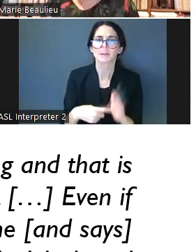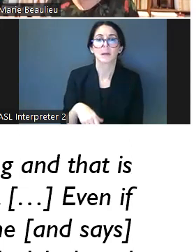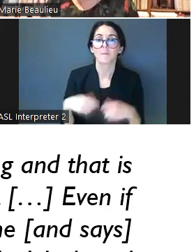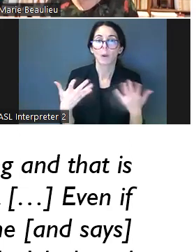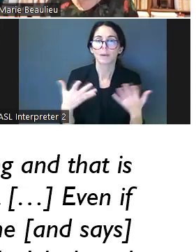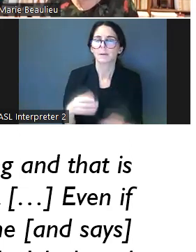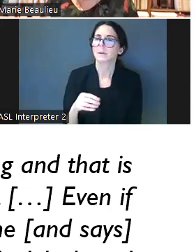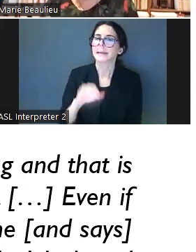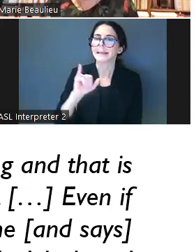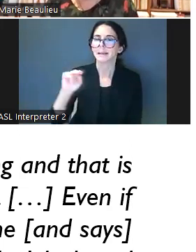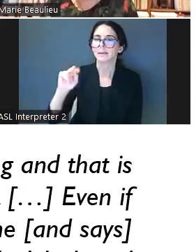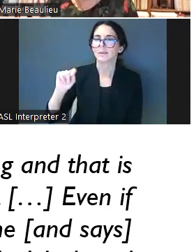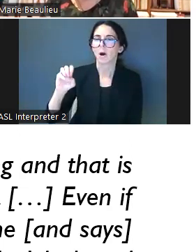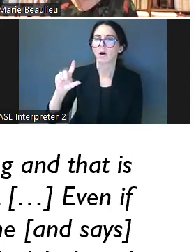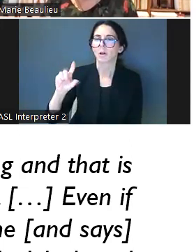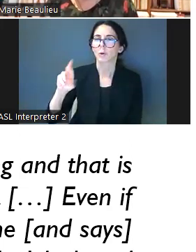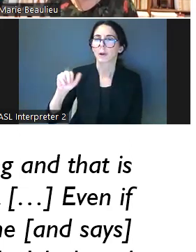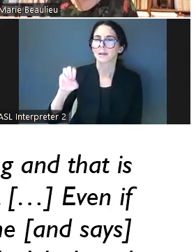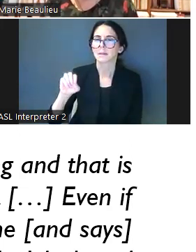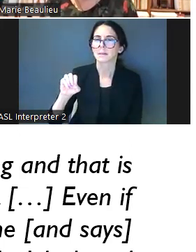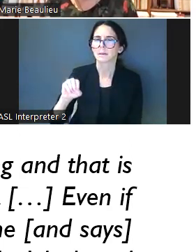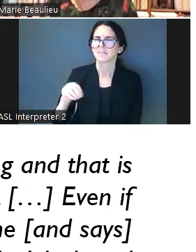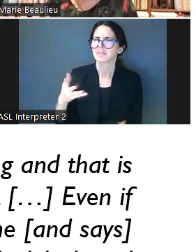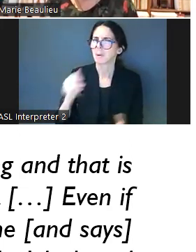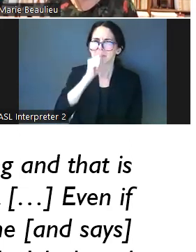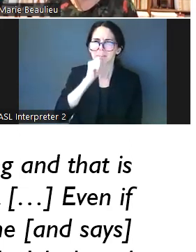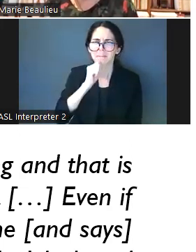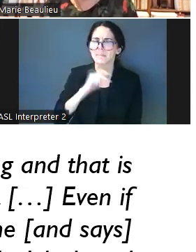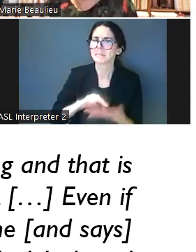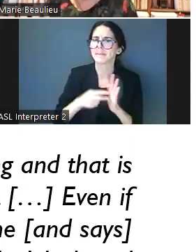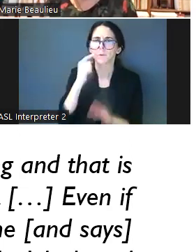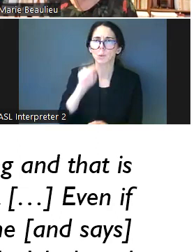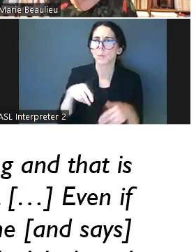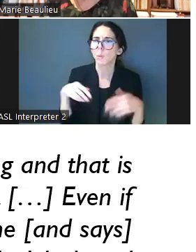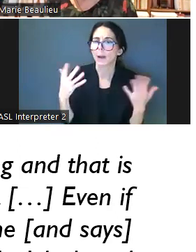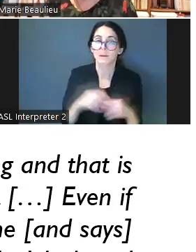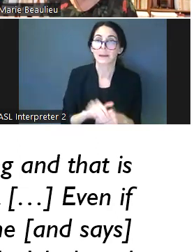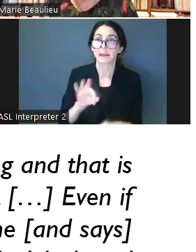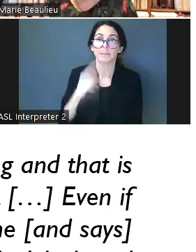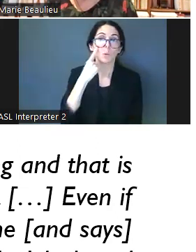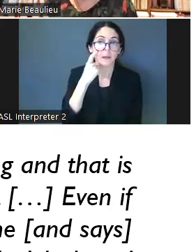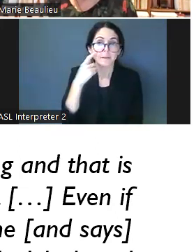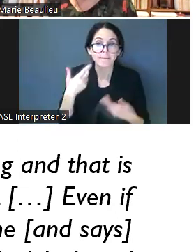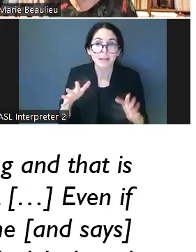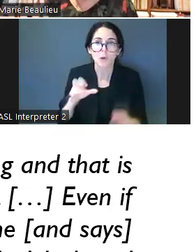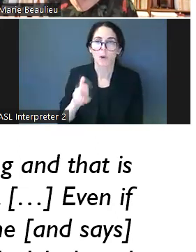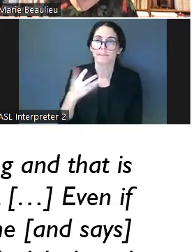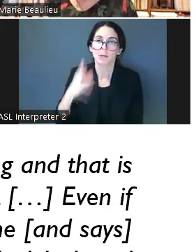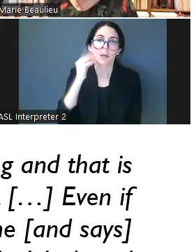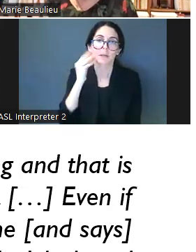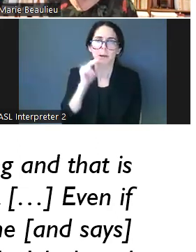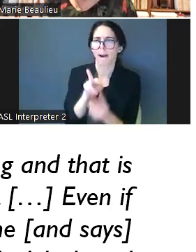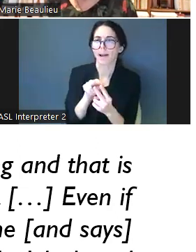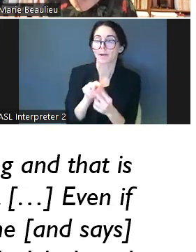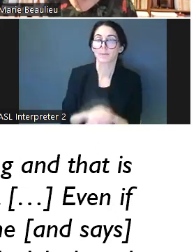is intolerance to them, and what they have been a witness of it or the target of it. And